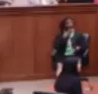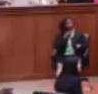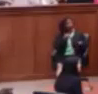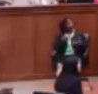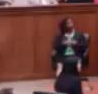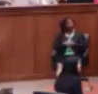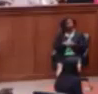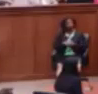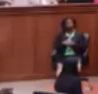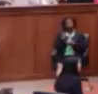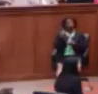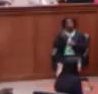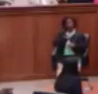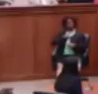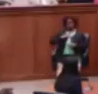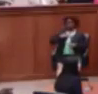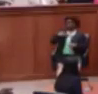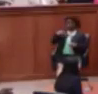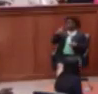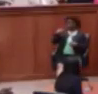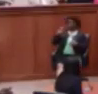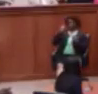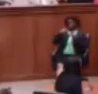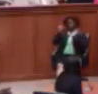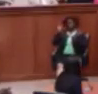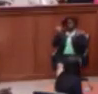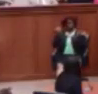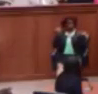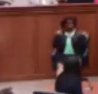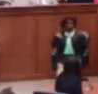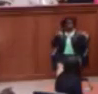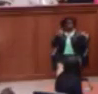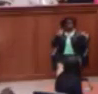Thank you so much. Board members, do you have any objection to this item?